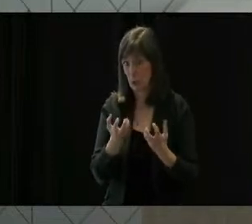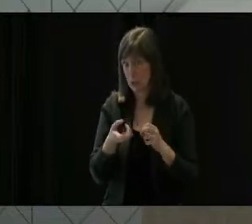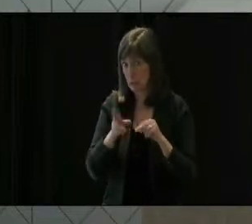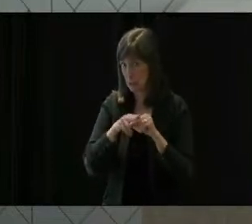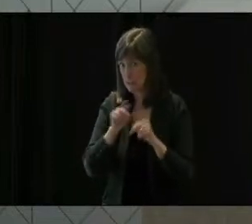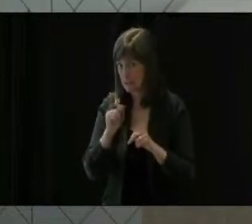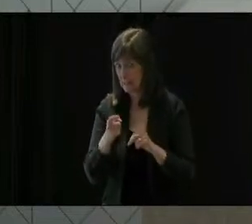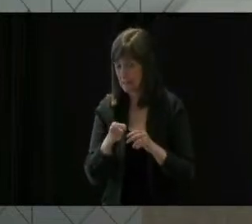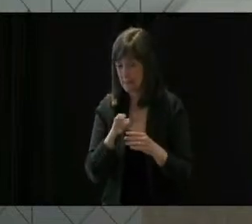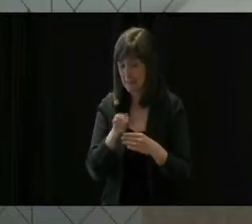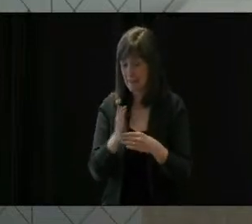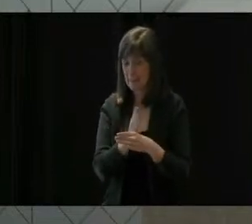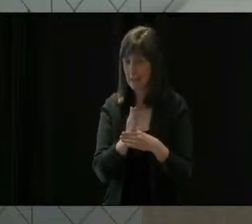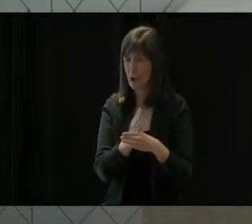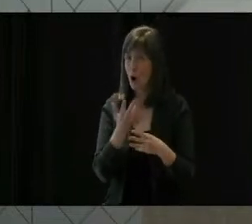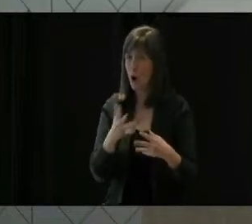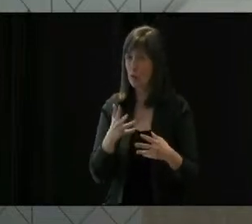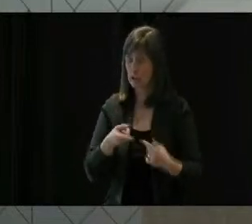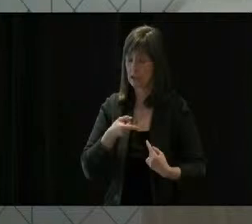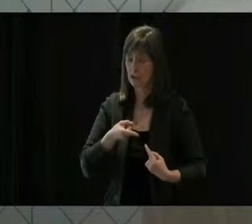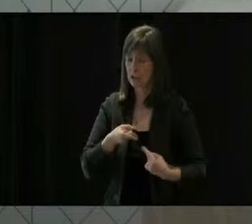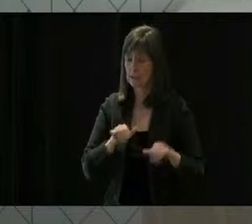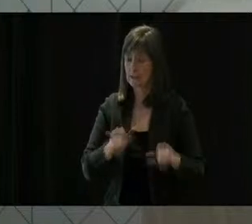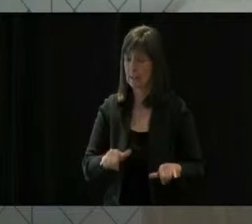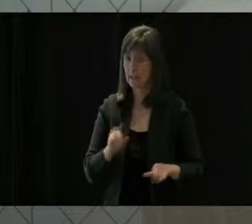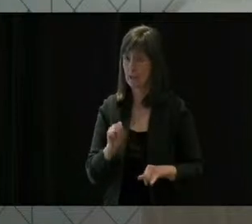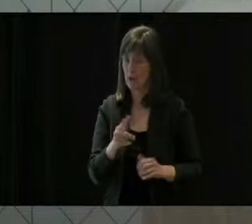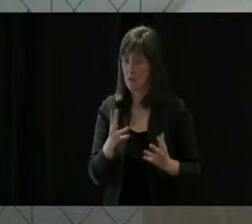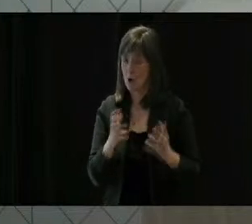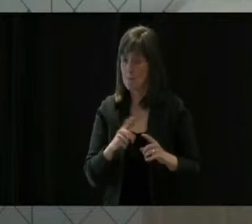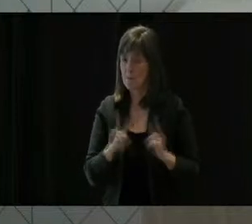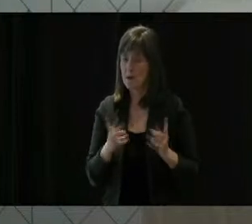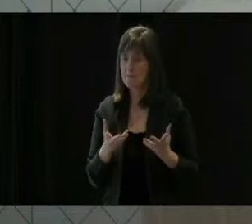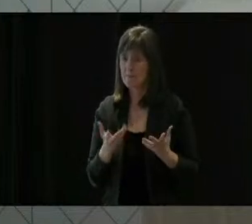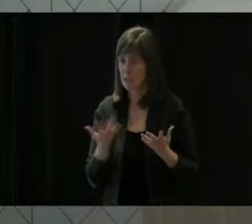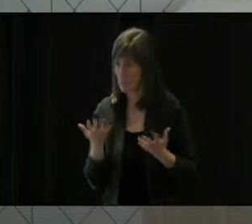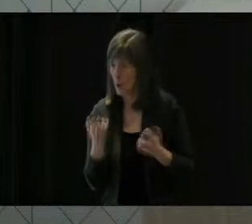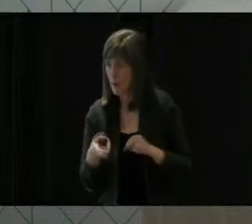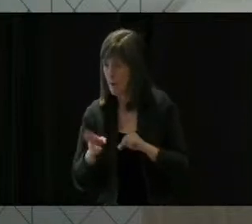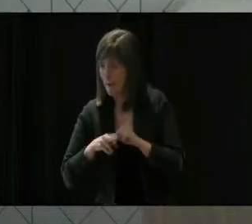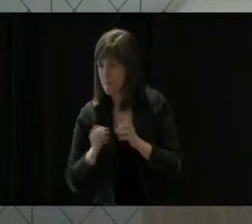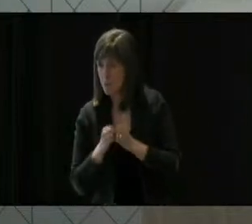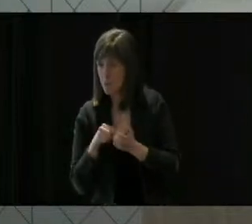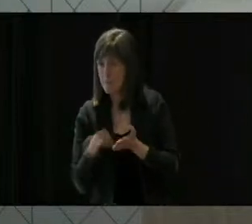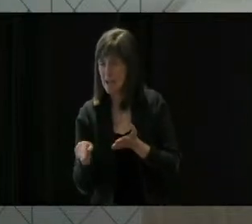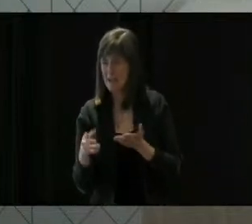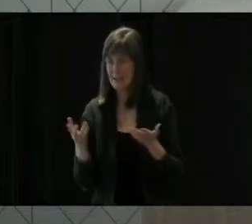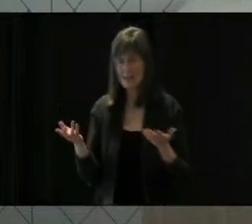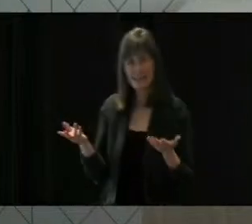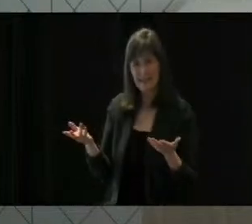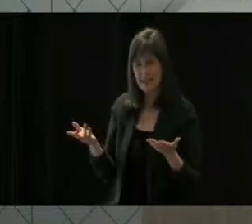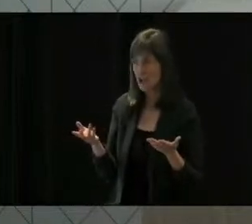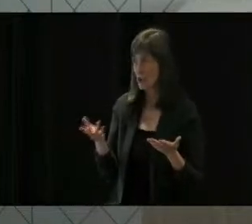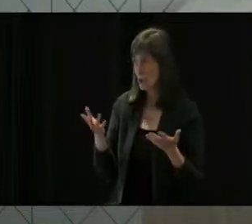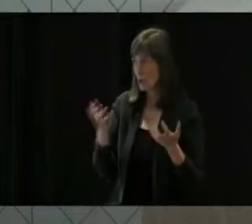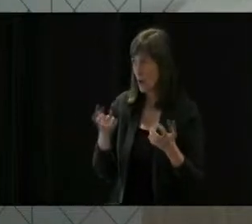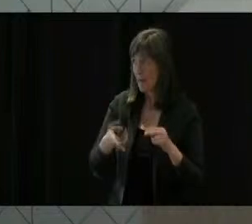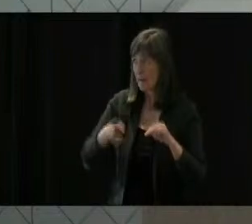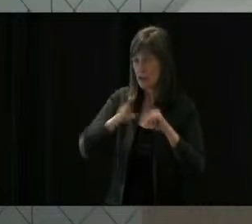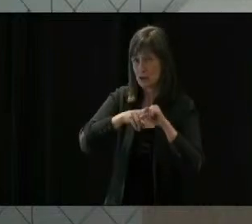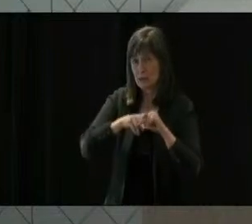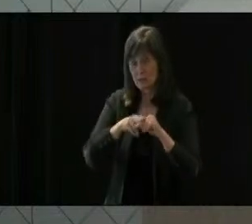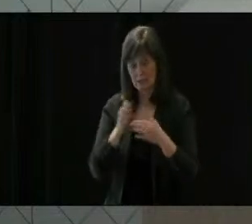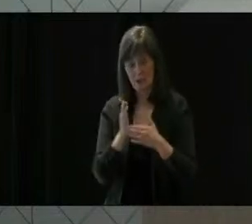to live in the province. What would you say to them when you're asking them to take a